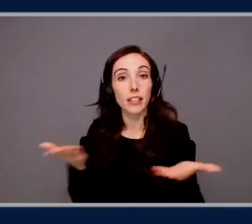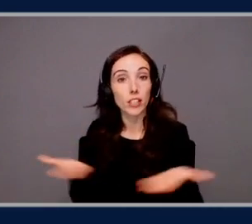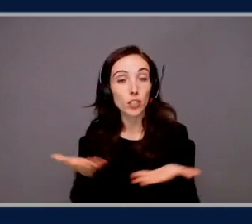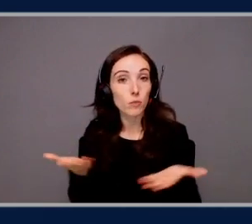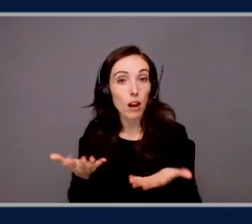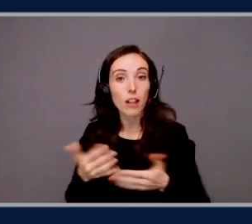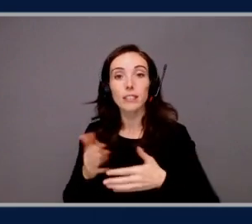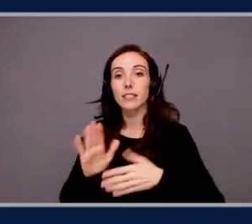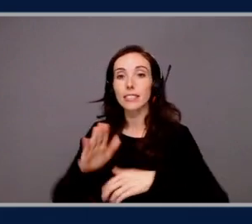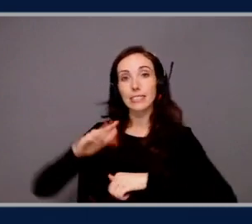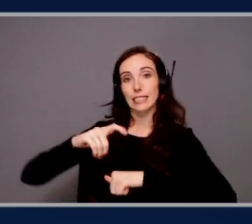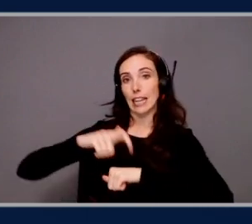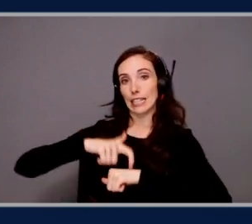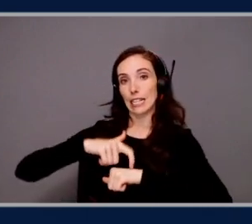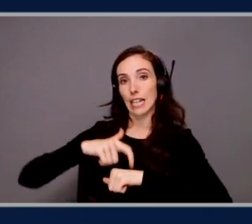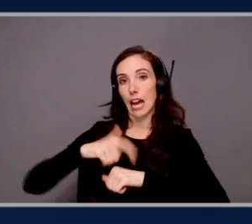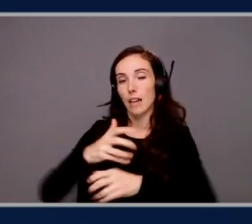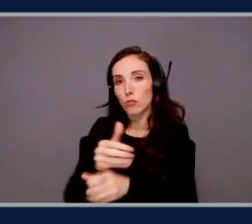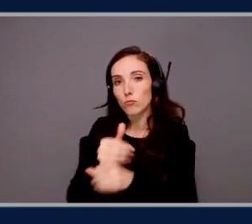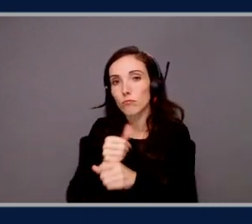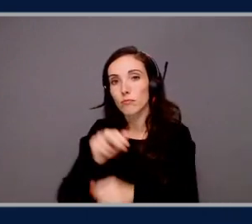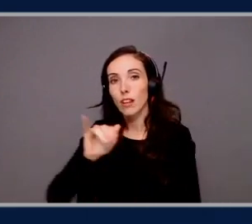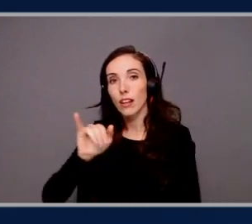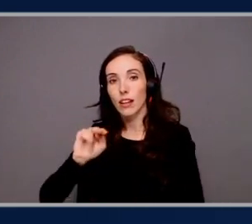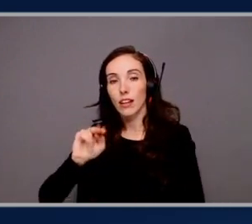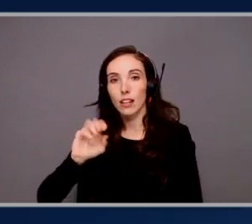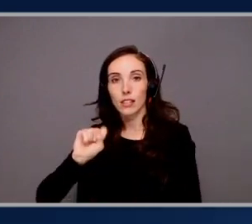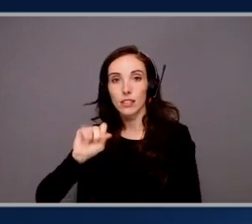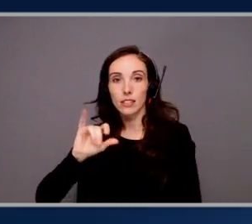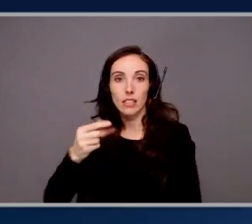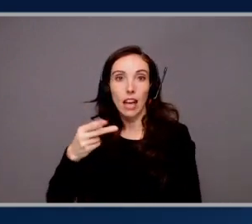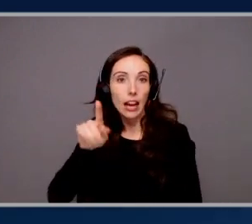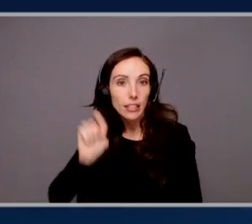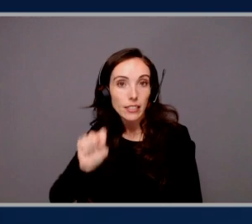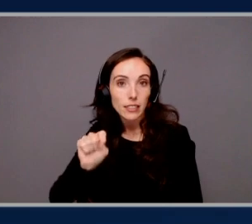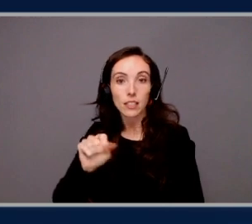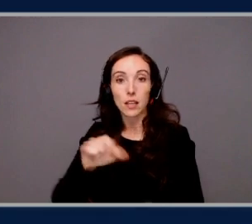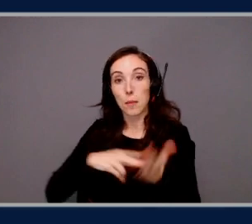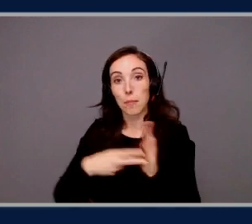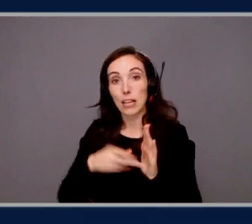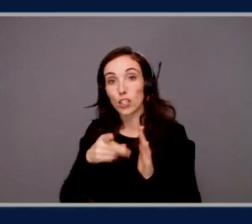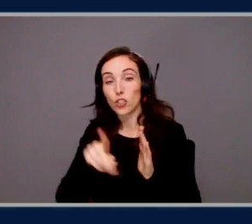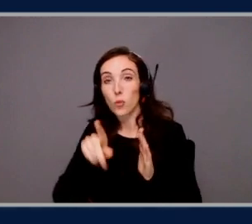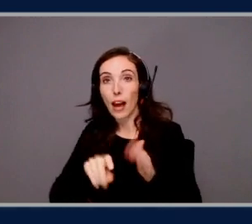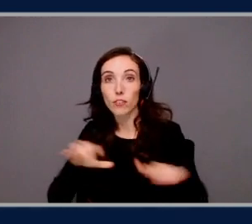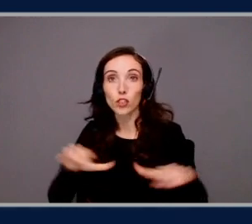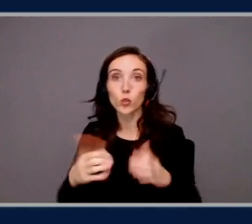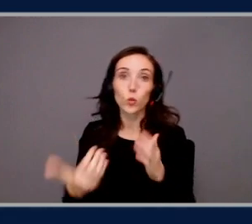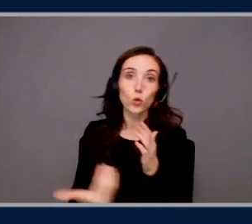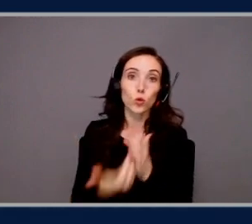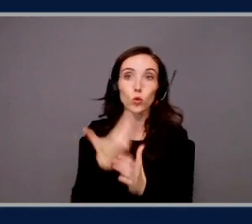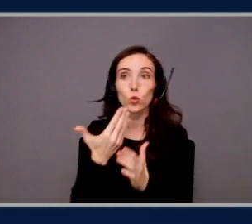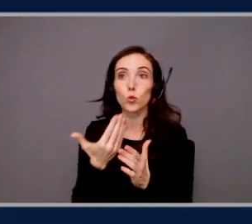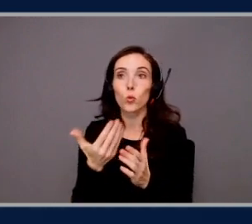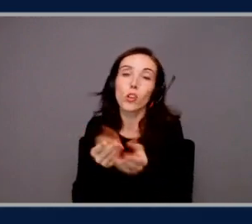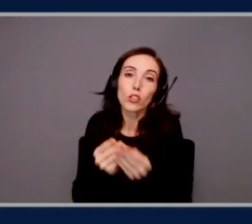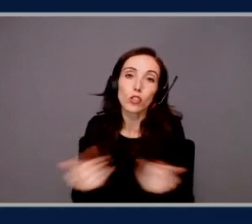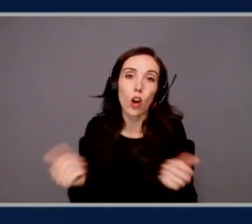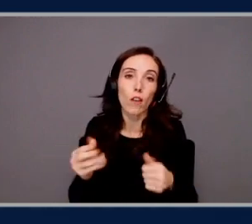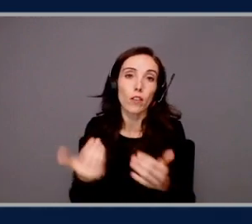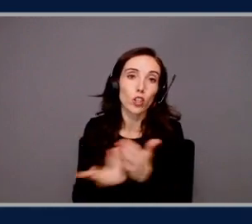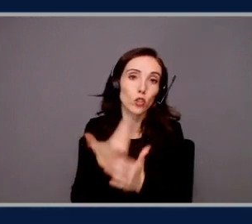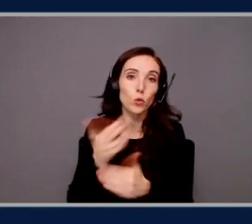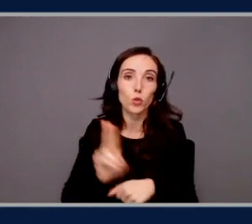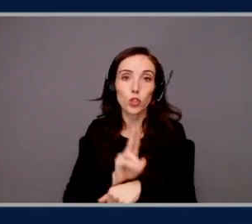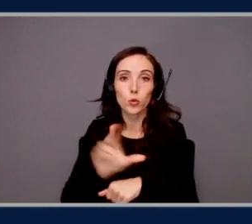your insights, right? Where if you have to do solve a new use case today, you have to copy